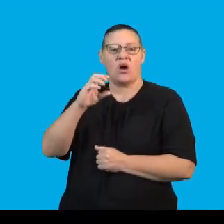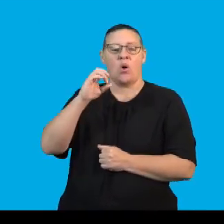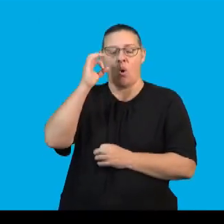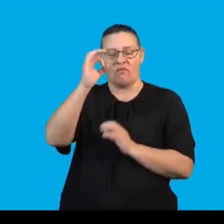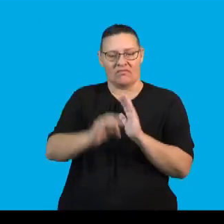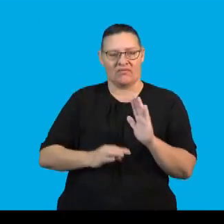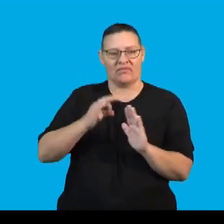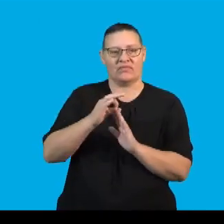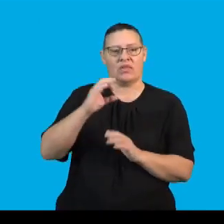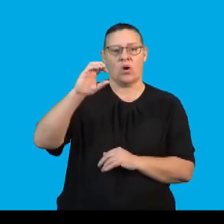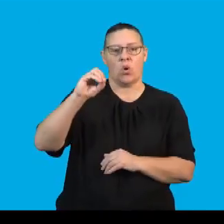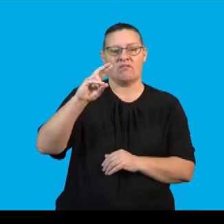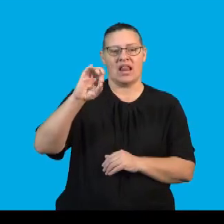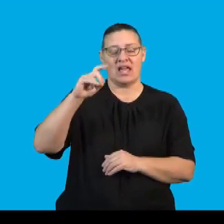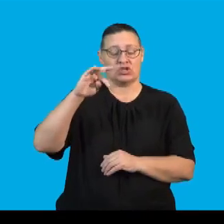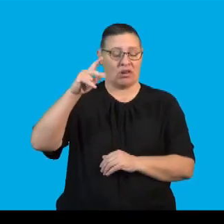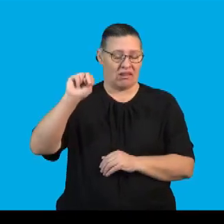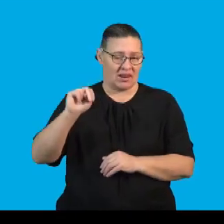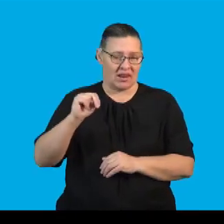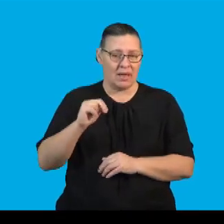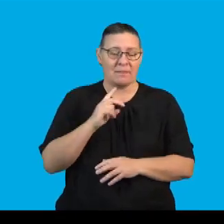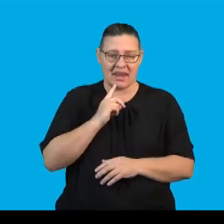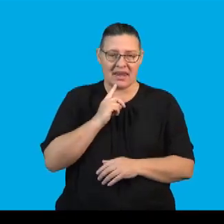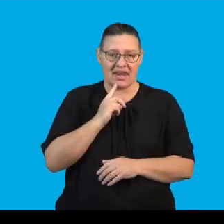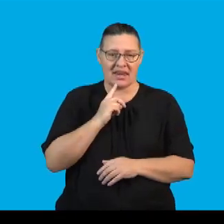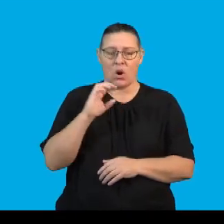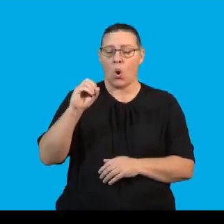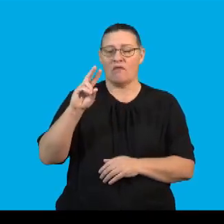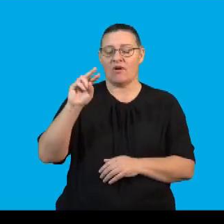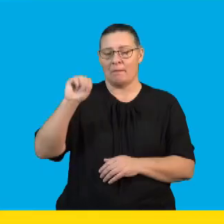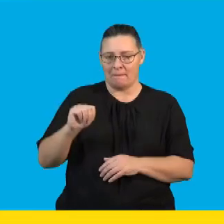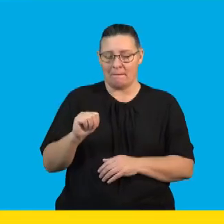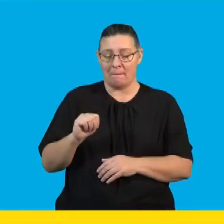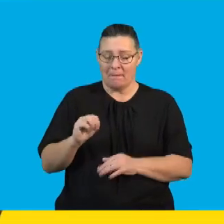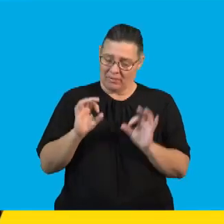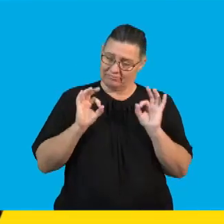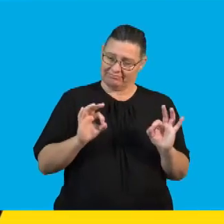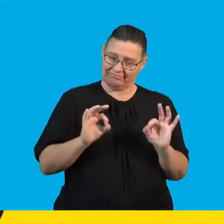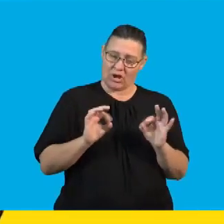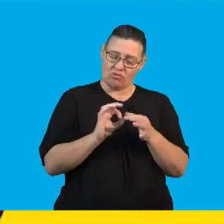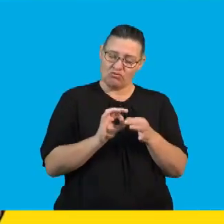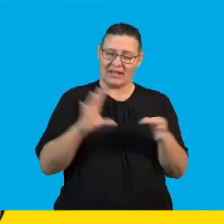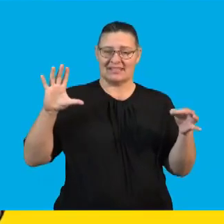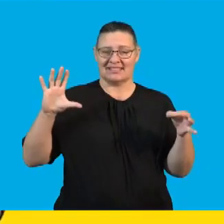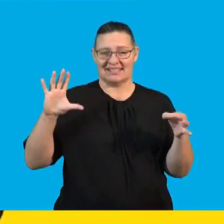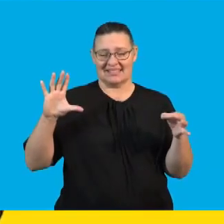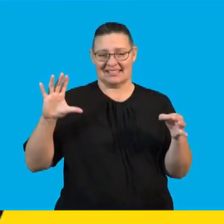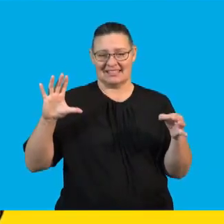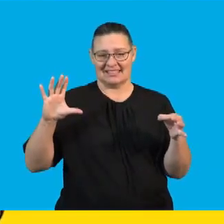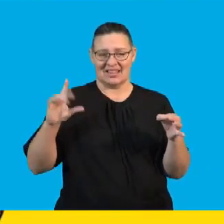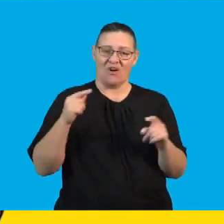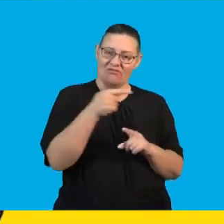of ovulation. I hope you know ovulation, the release of the ripe ovum from